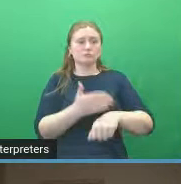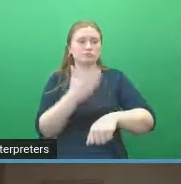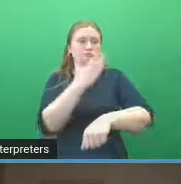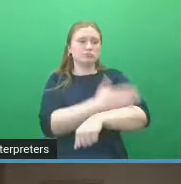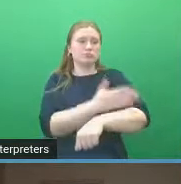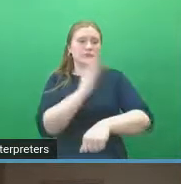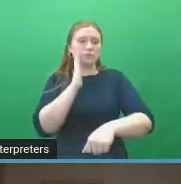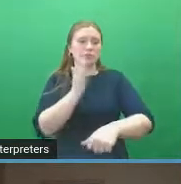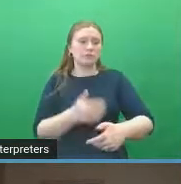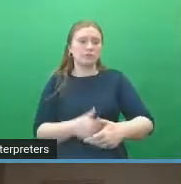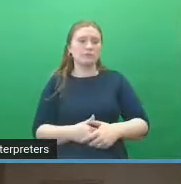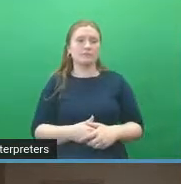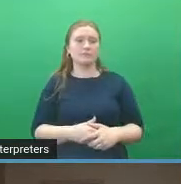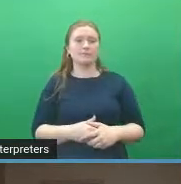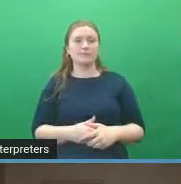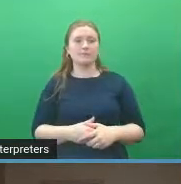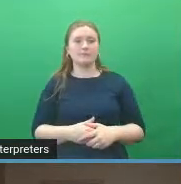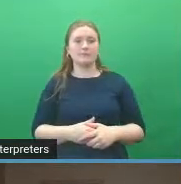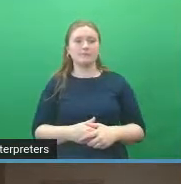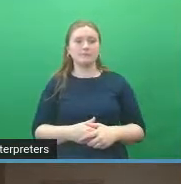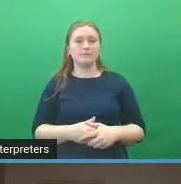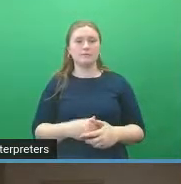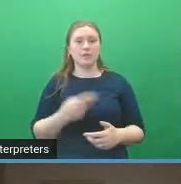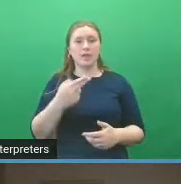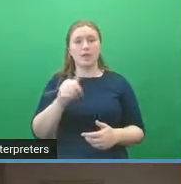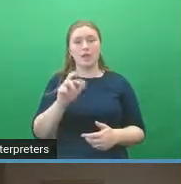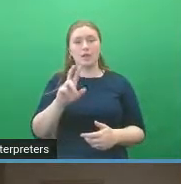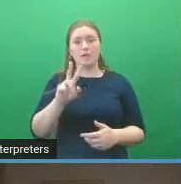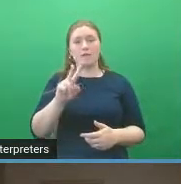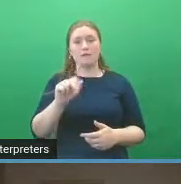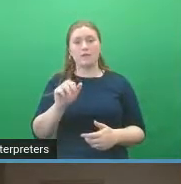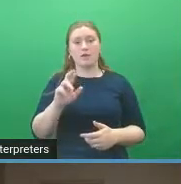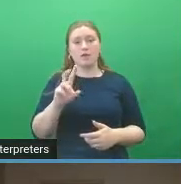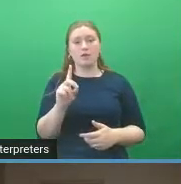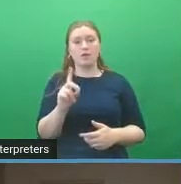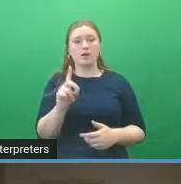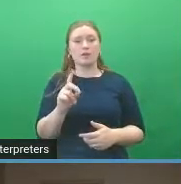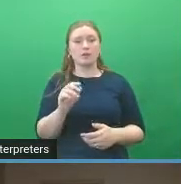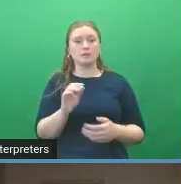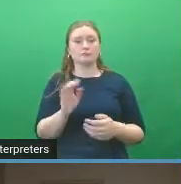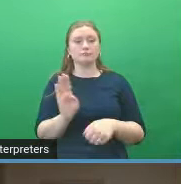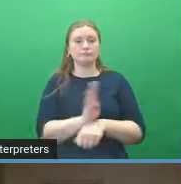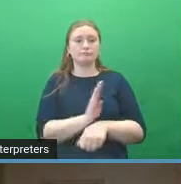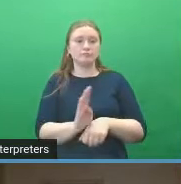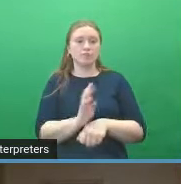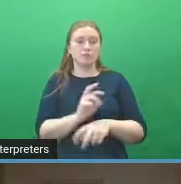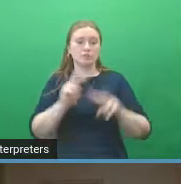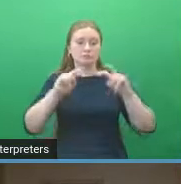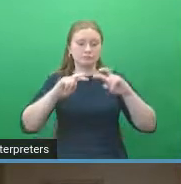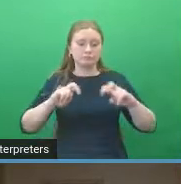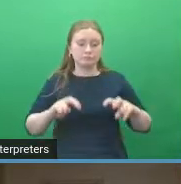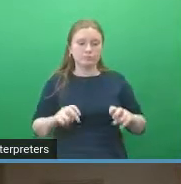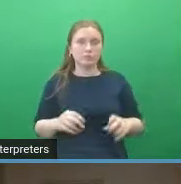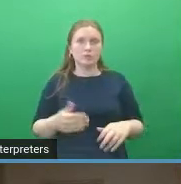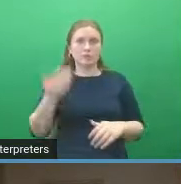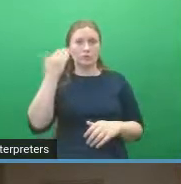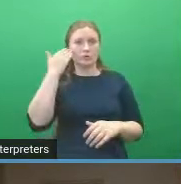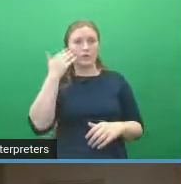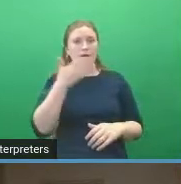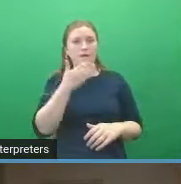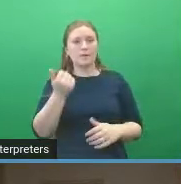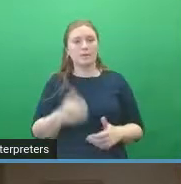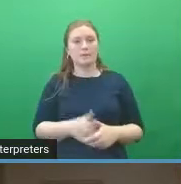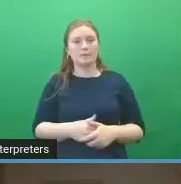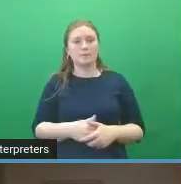content objectives. This Harvard Business Review's post, Break Up Your Big Virtual Meetings, highlights research that encourages one to rethink